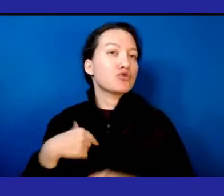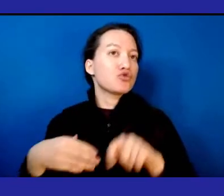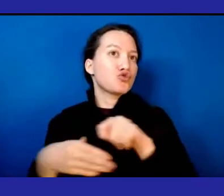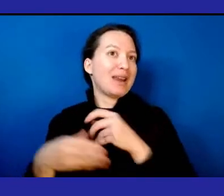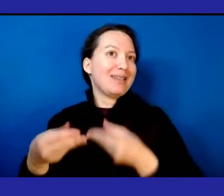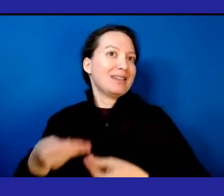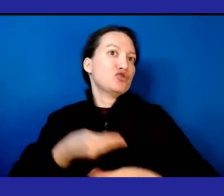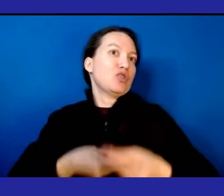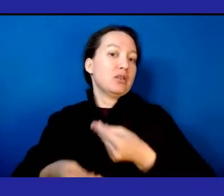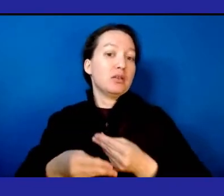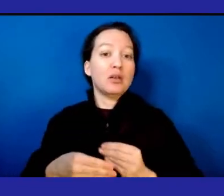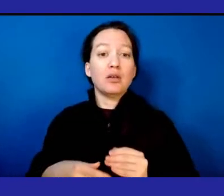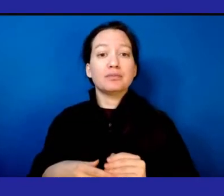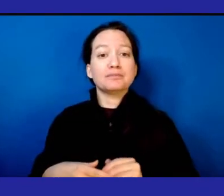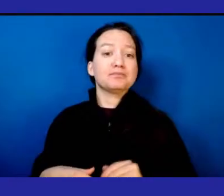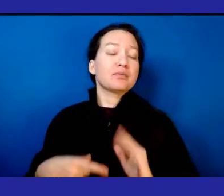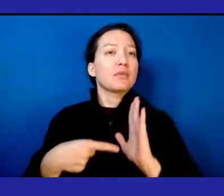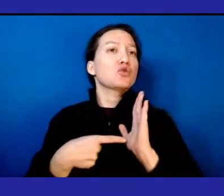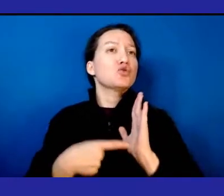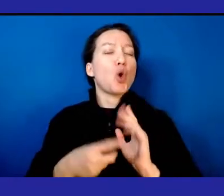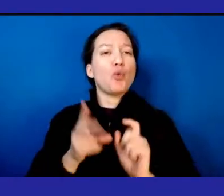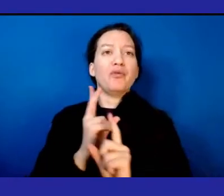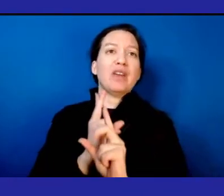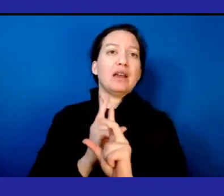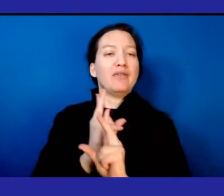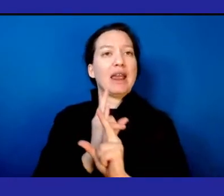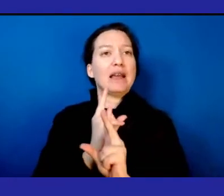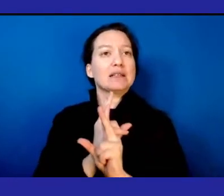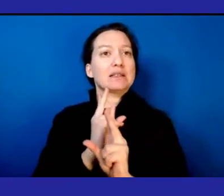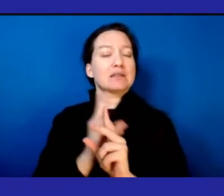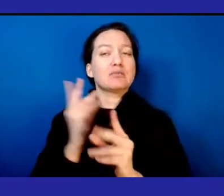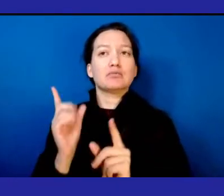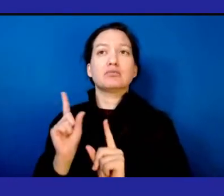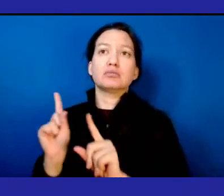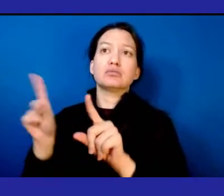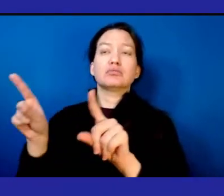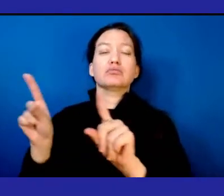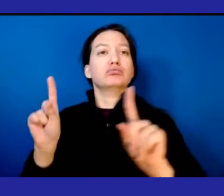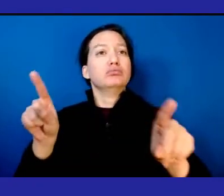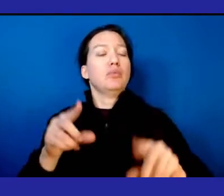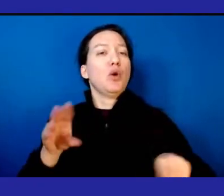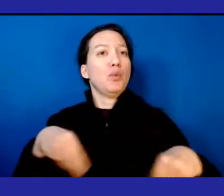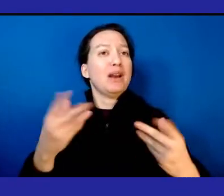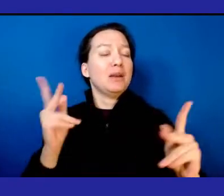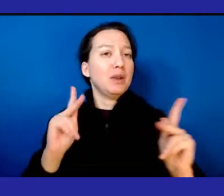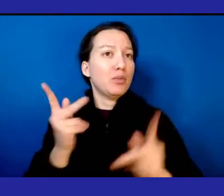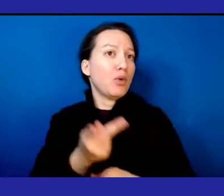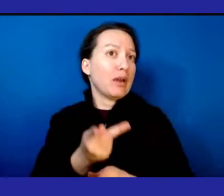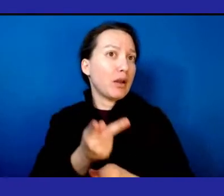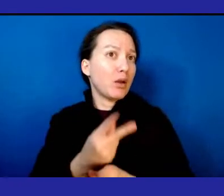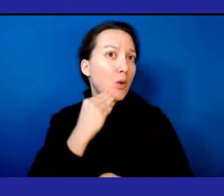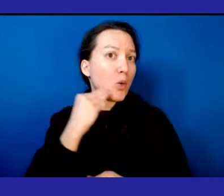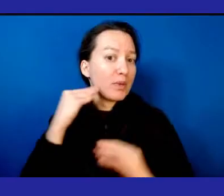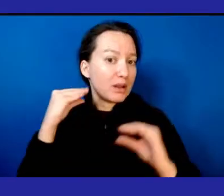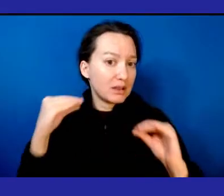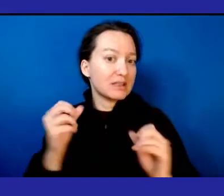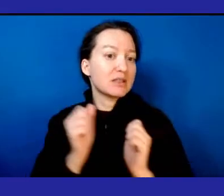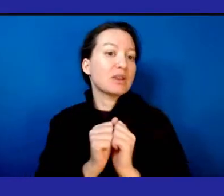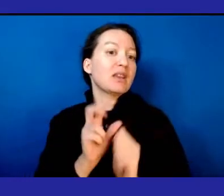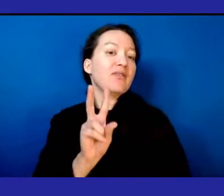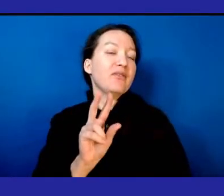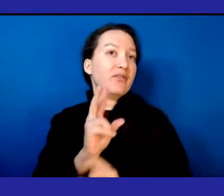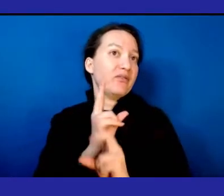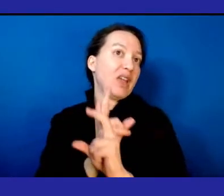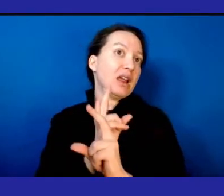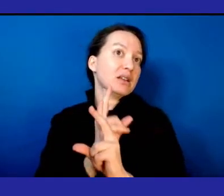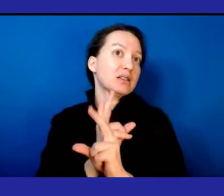show vans, which are out there providing care to people who are homeless through vans, distributed